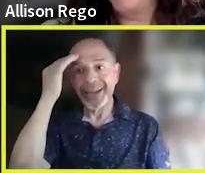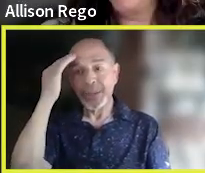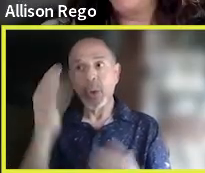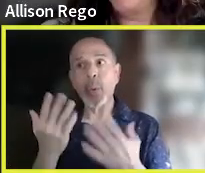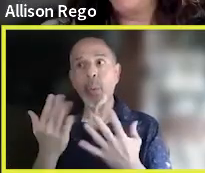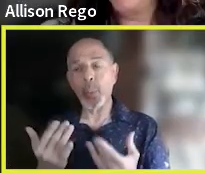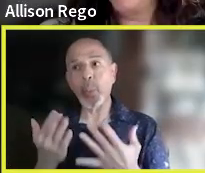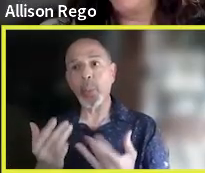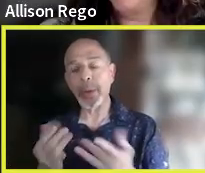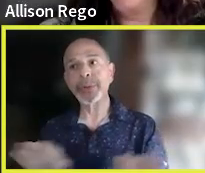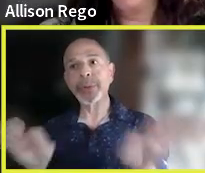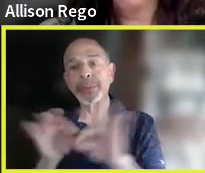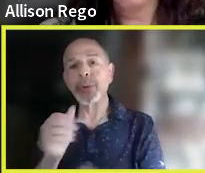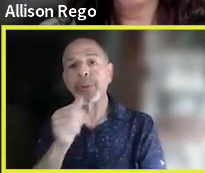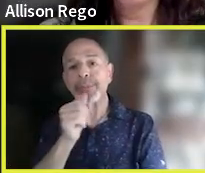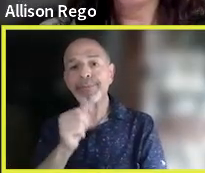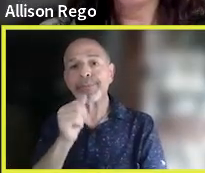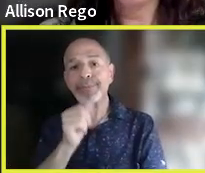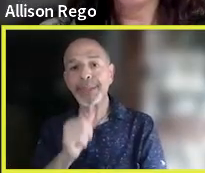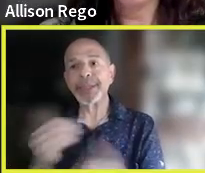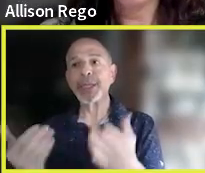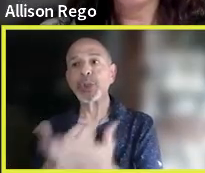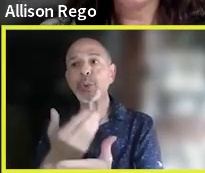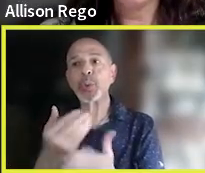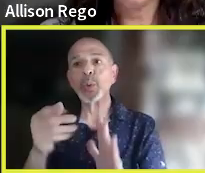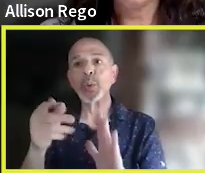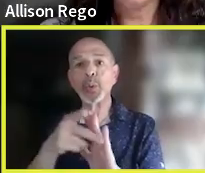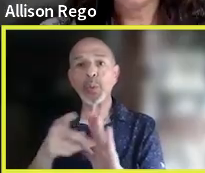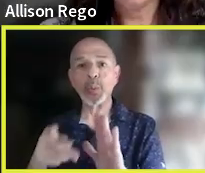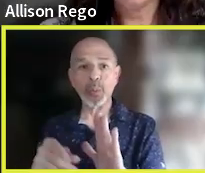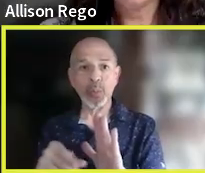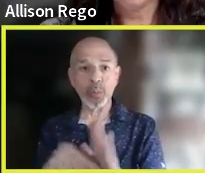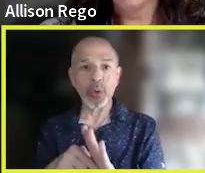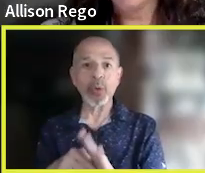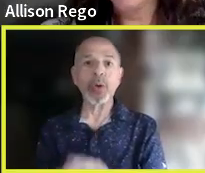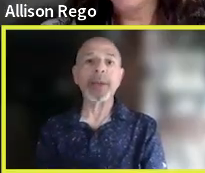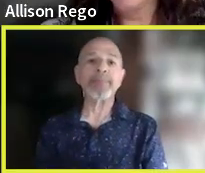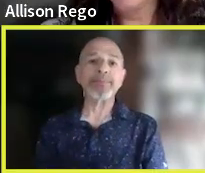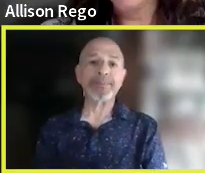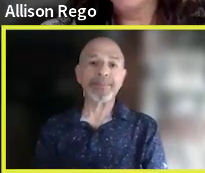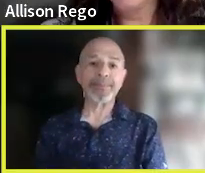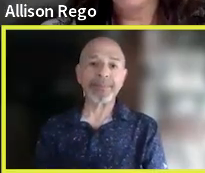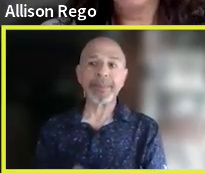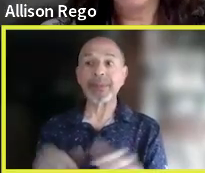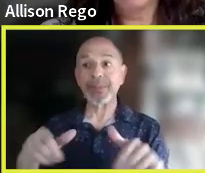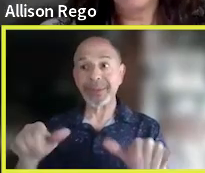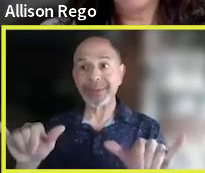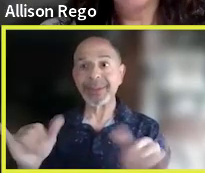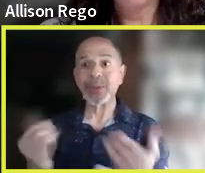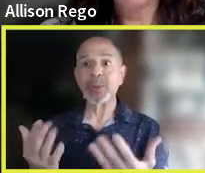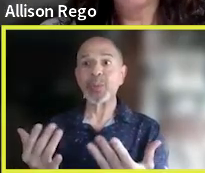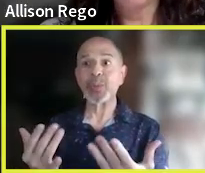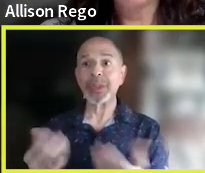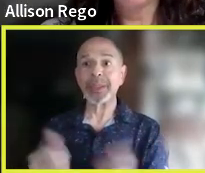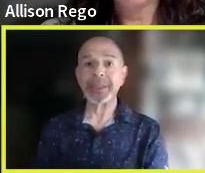supports. And so Kelly or Kevin or anybody else here from the division maybe could address it more, but I think they're still looking at